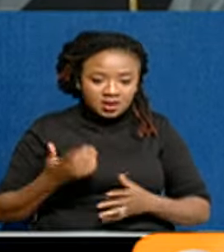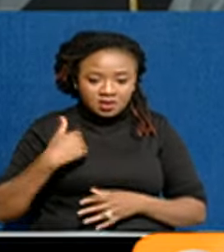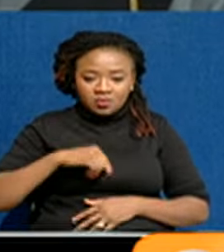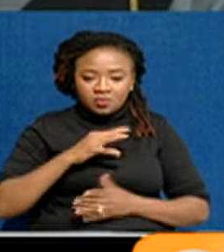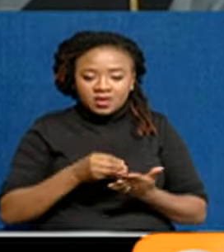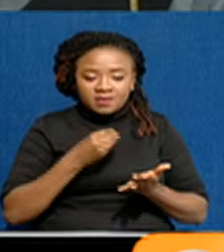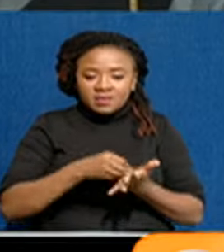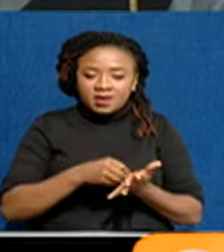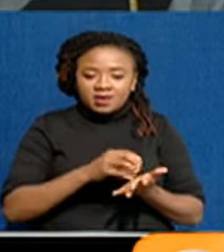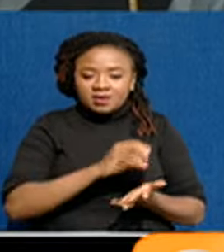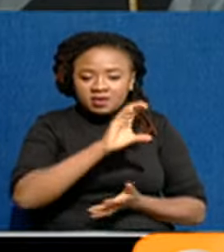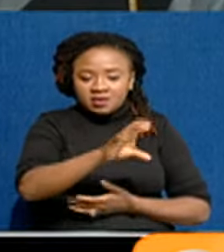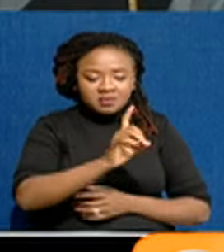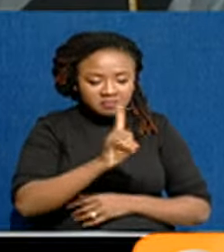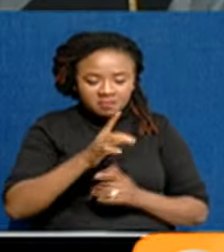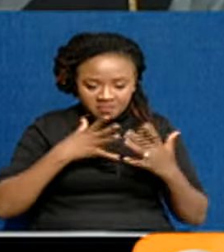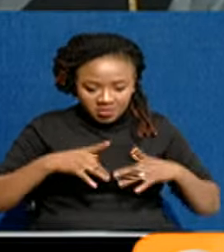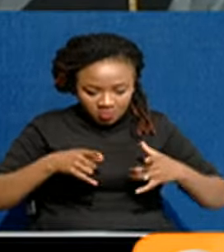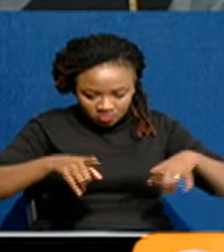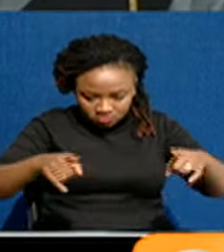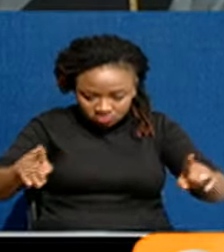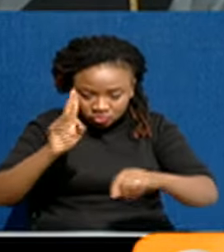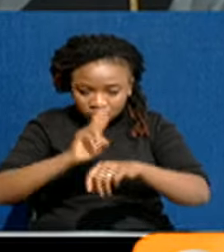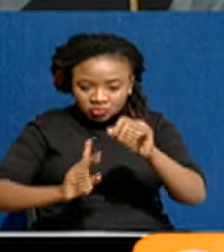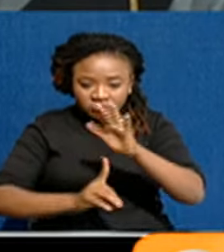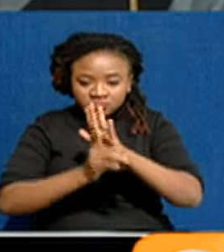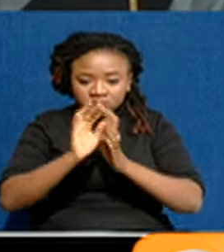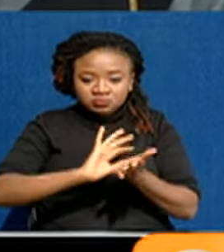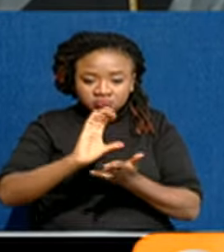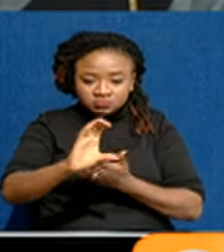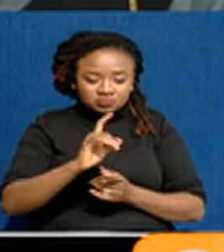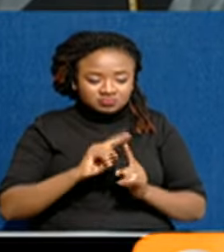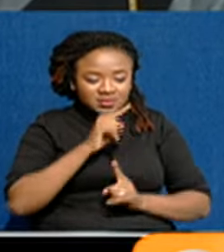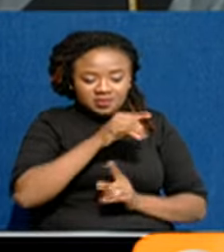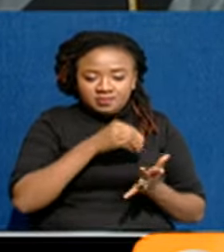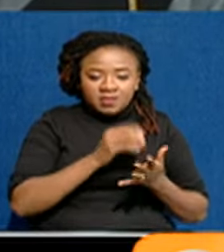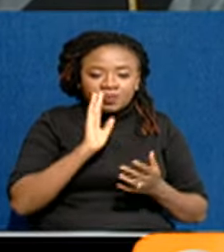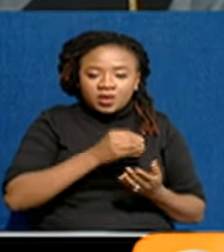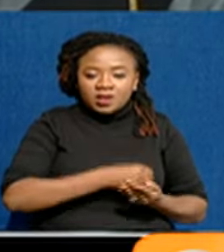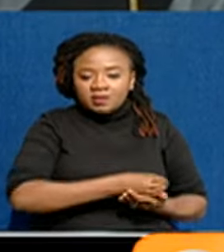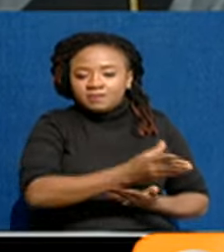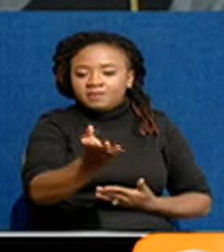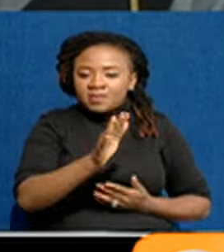money, everybody to use their own development cash. How will this money be disbursed?